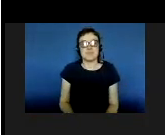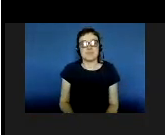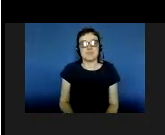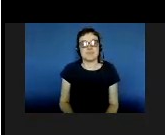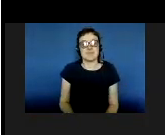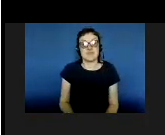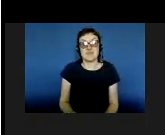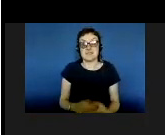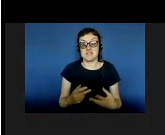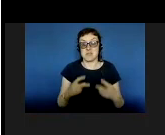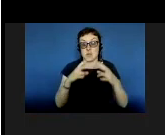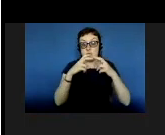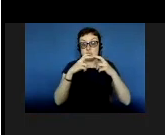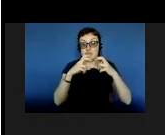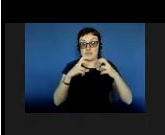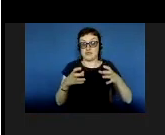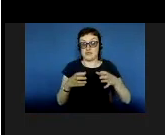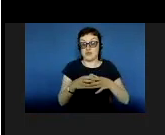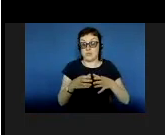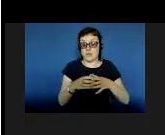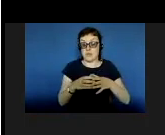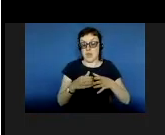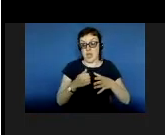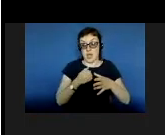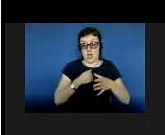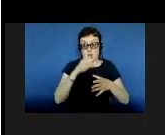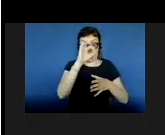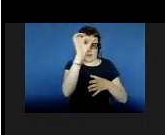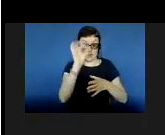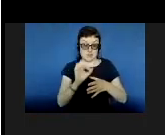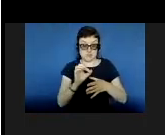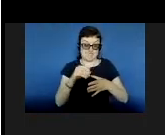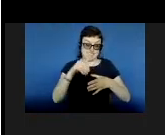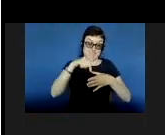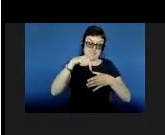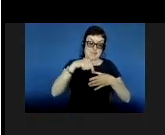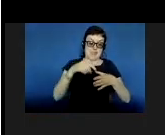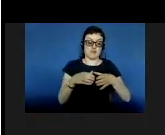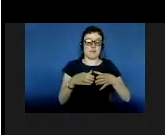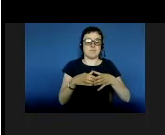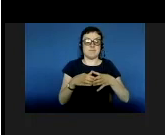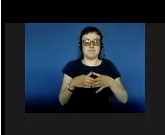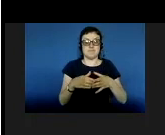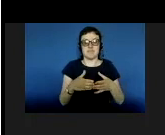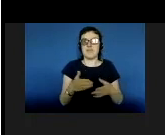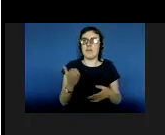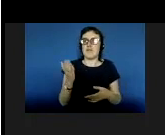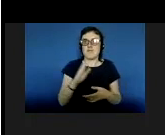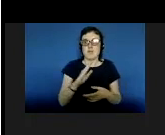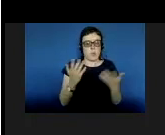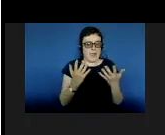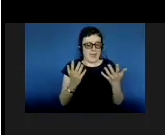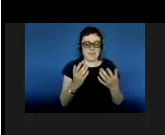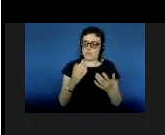So the research group and the questions that we've devised as part of the research group have come out of years of work by Outside In